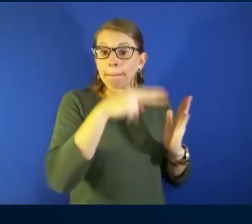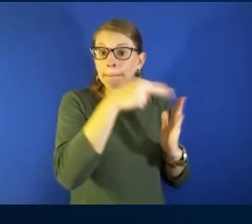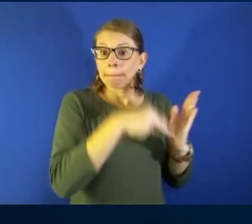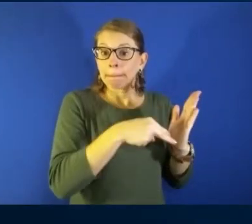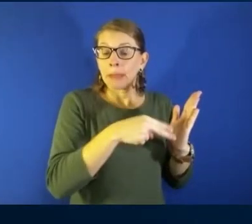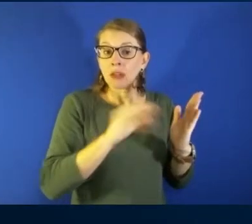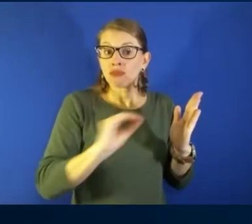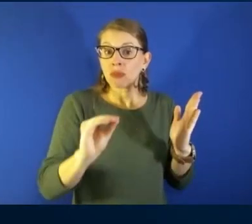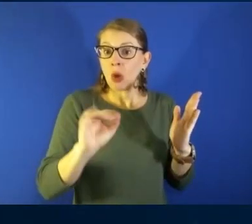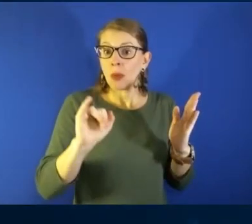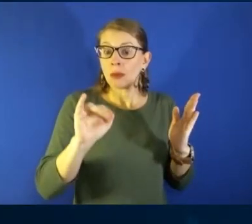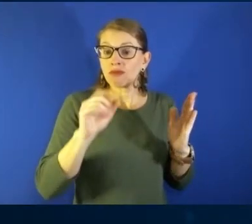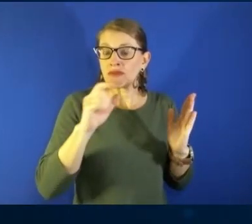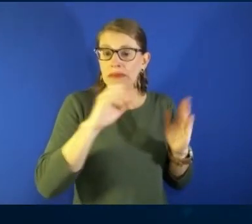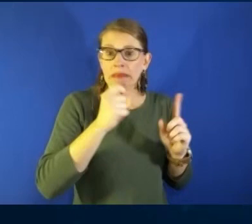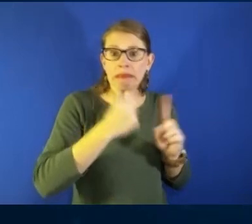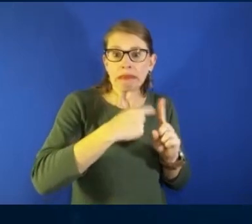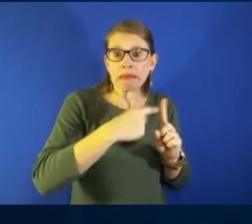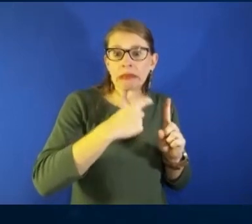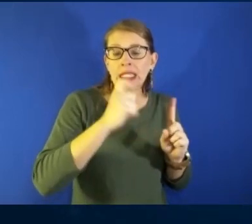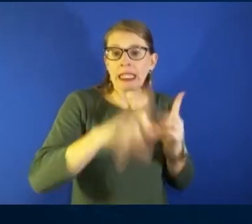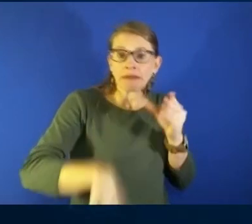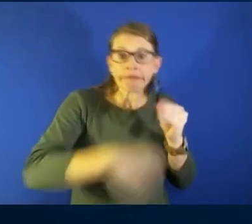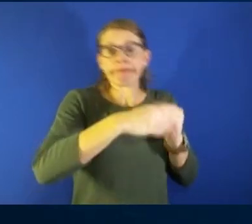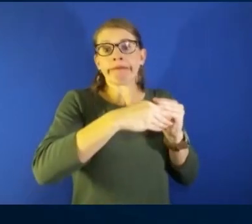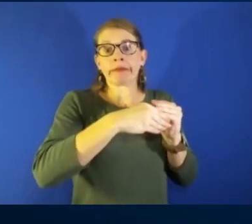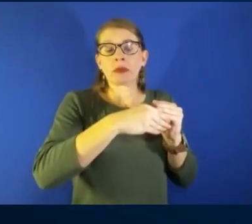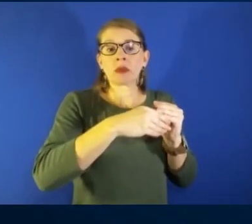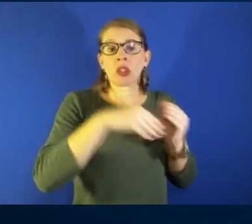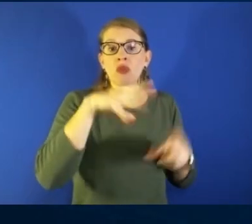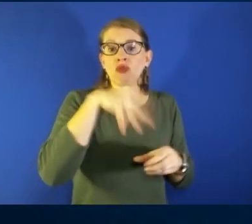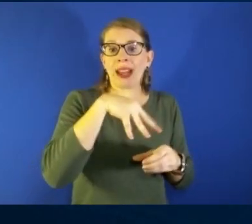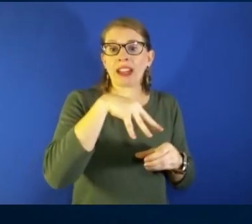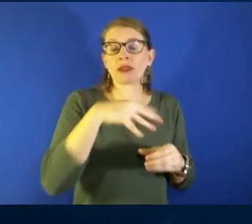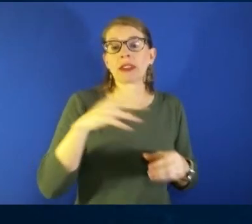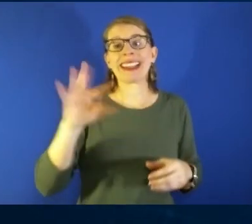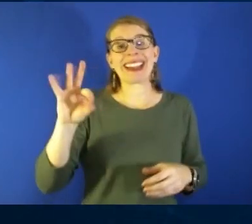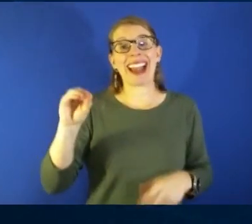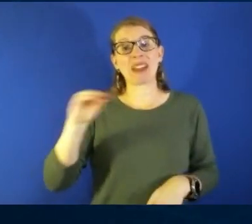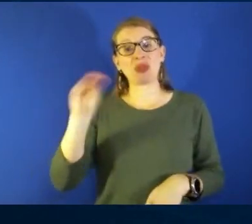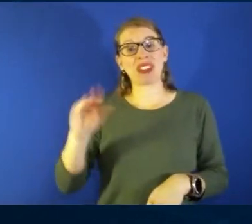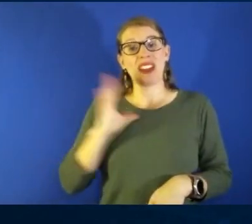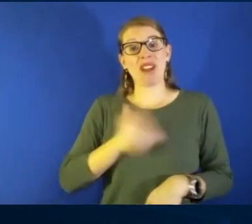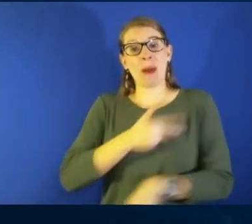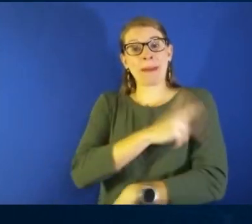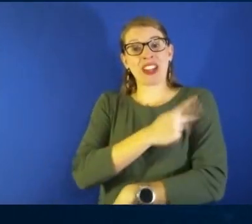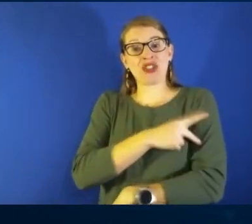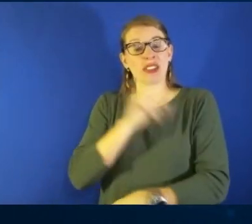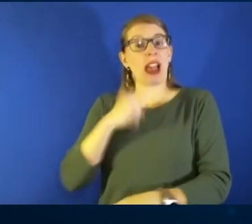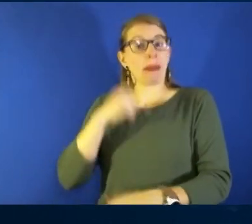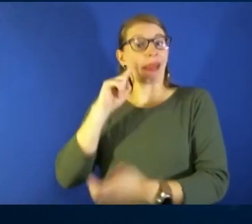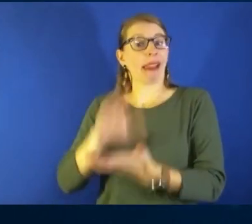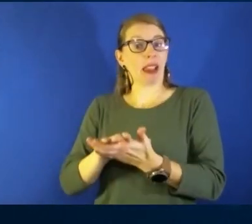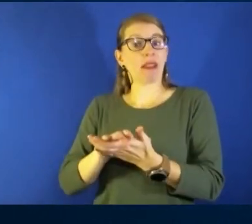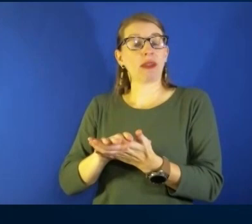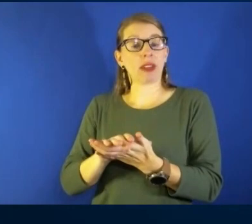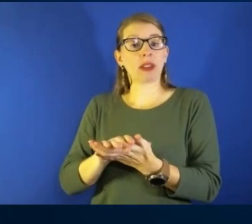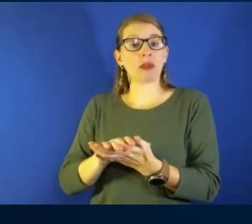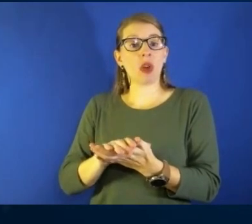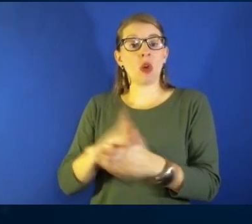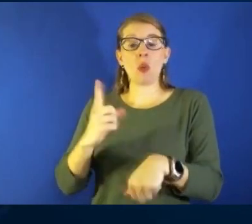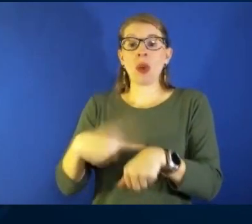pathology that would require additional radiation. But like I said, 90% of our patients, I believe, have been one and done, and